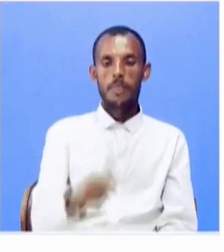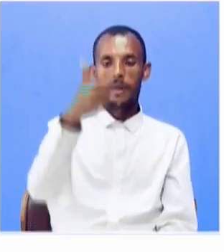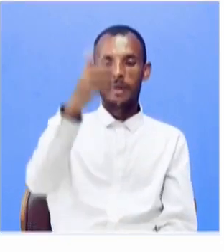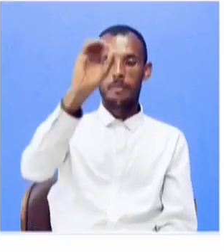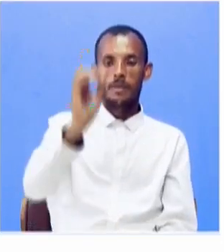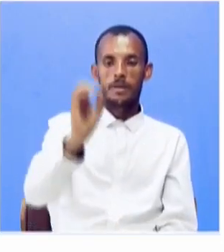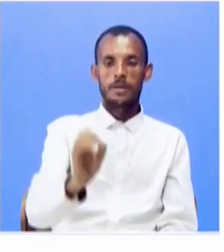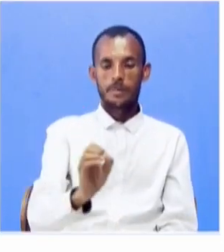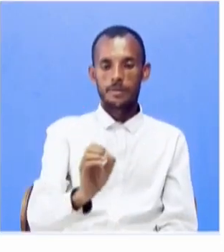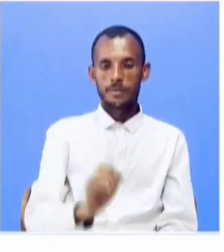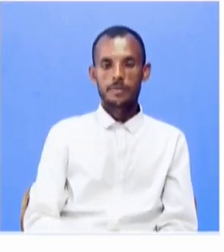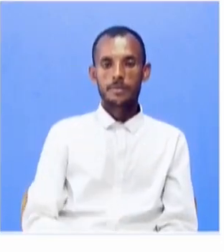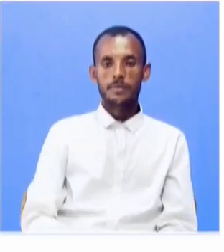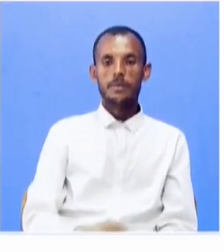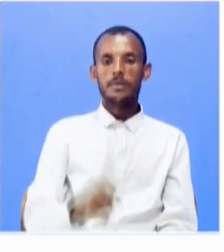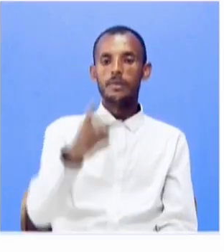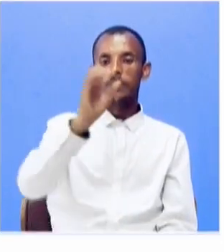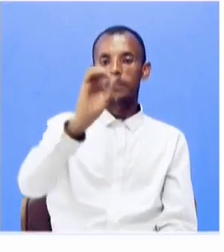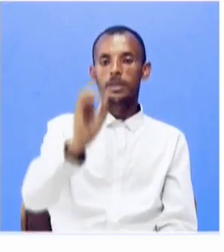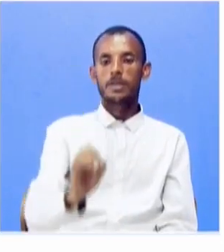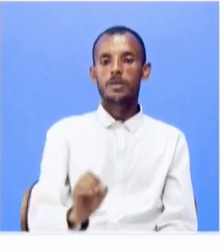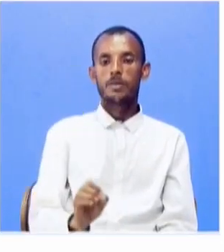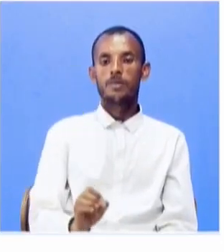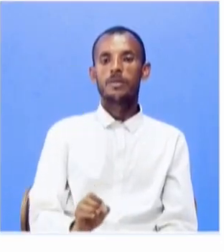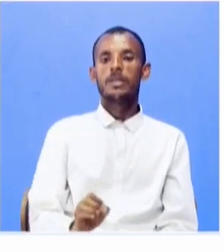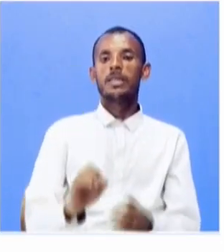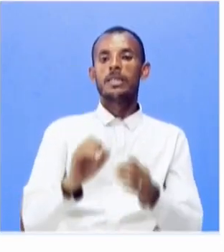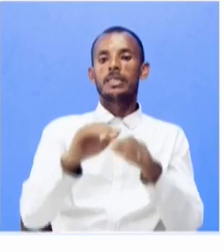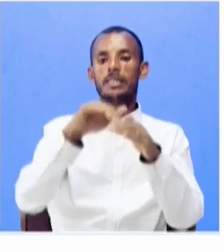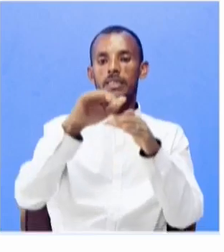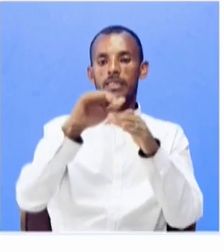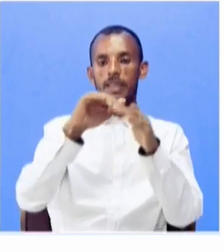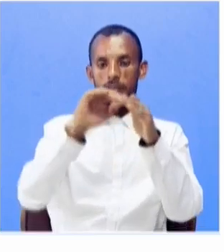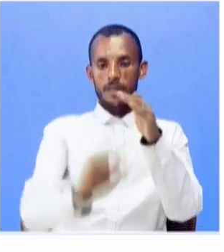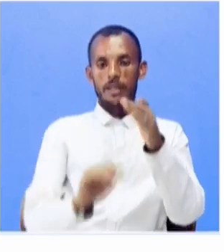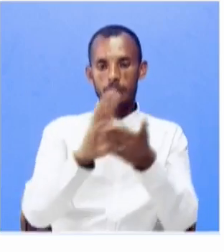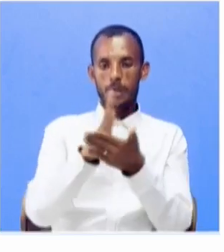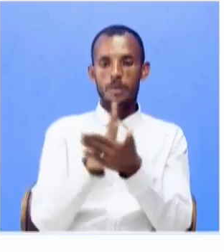10% of the difference of the two, it is